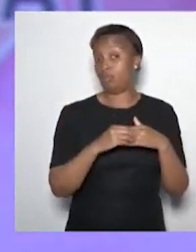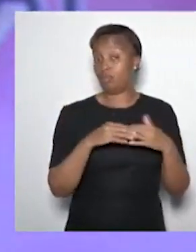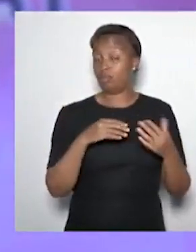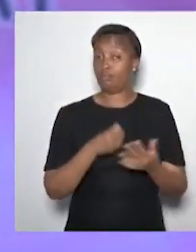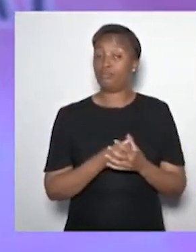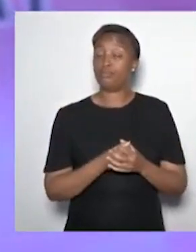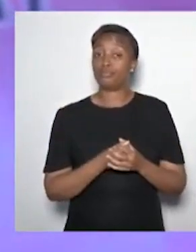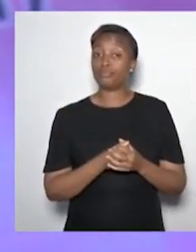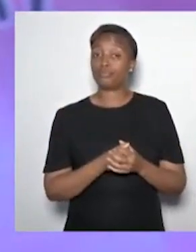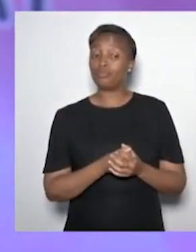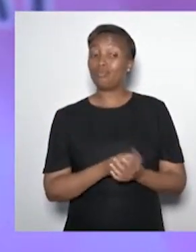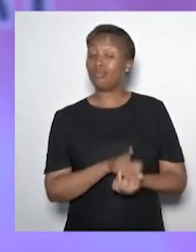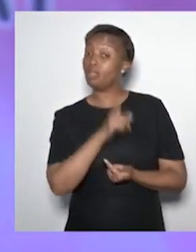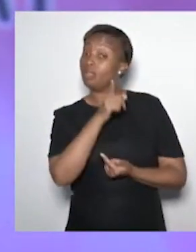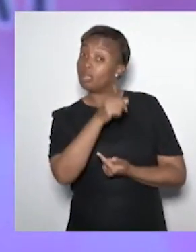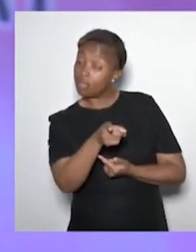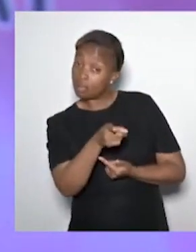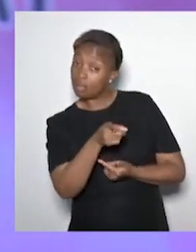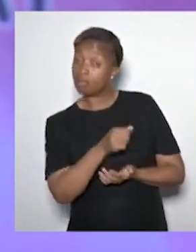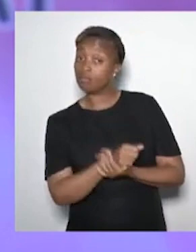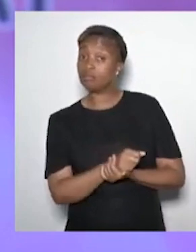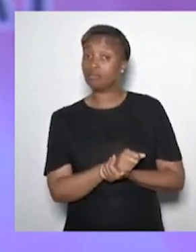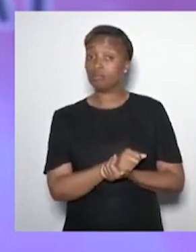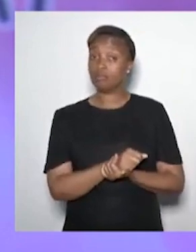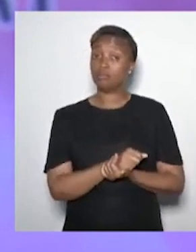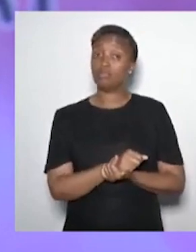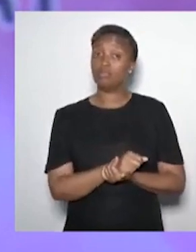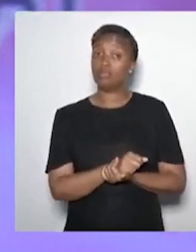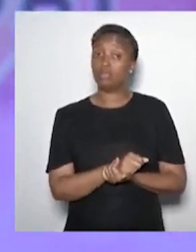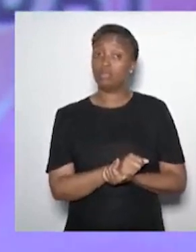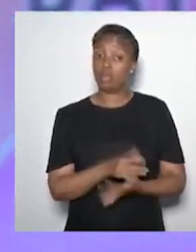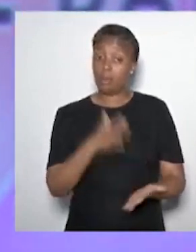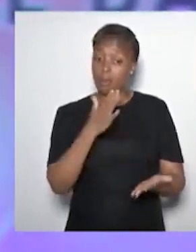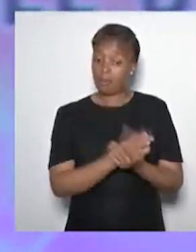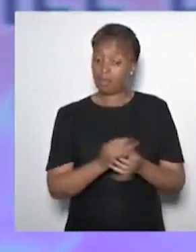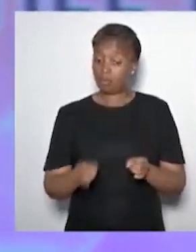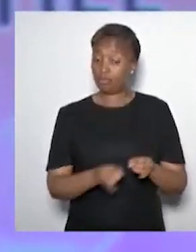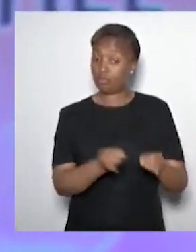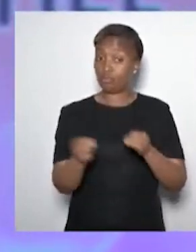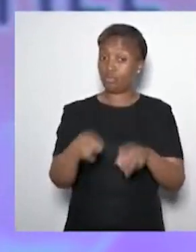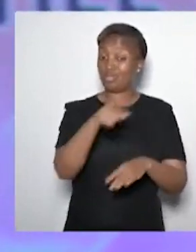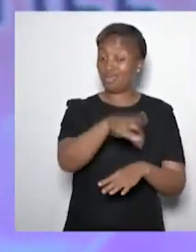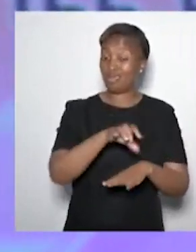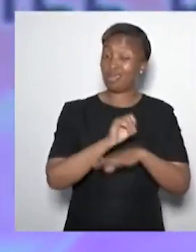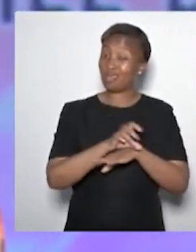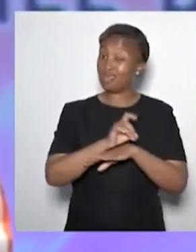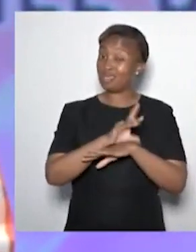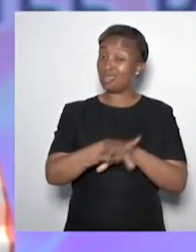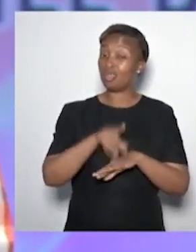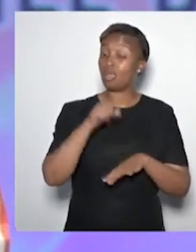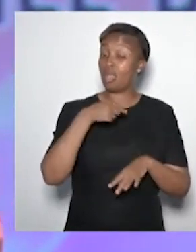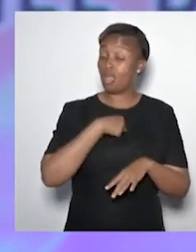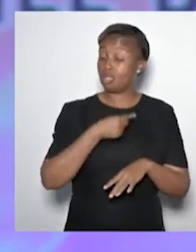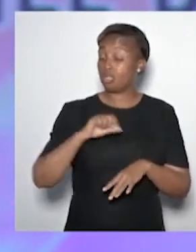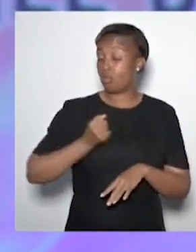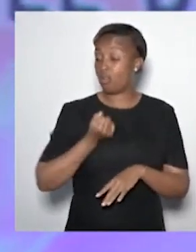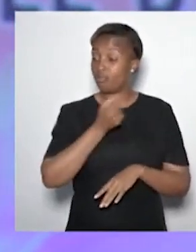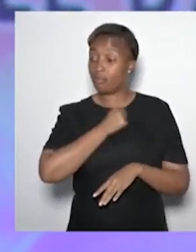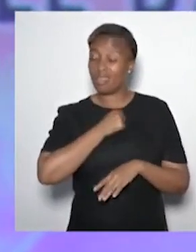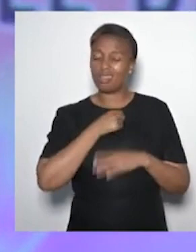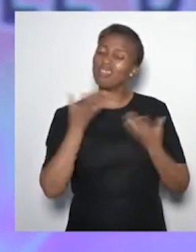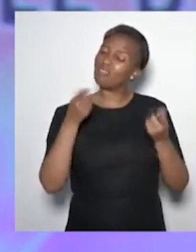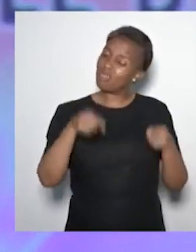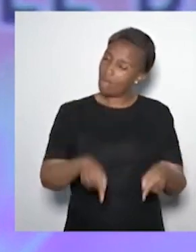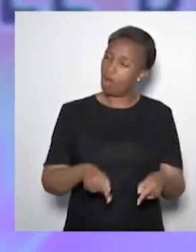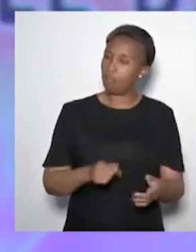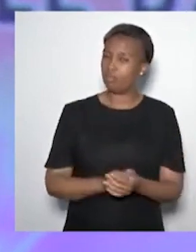and he was very much a part of that journey, counseling us, the Mapi Shop, even to date. And even now,